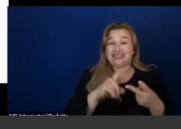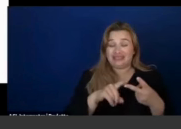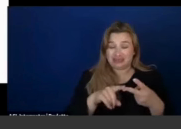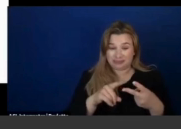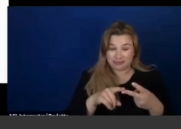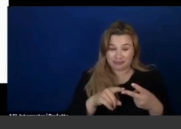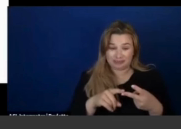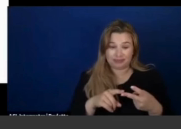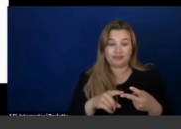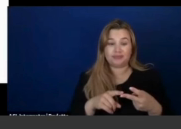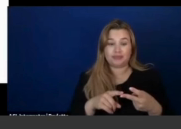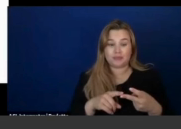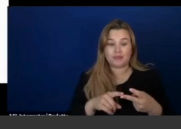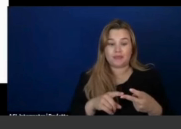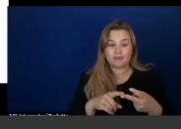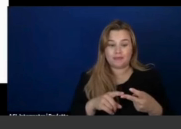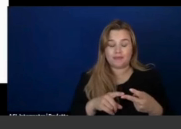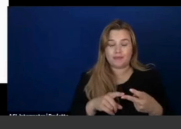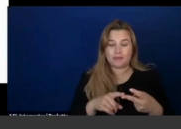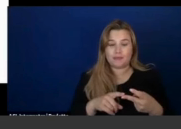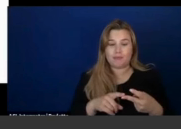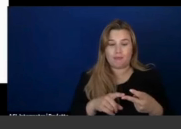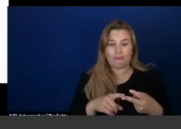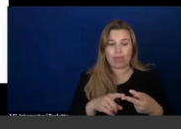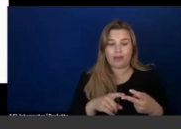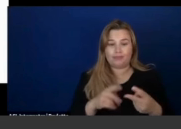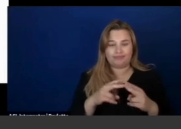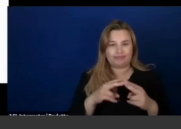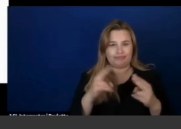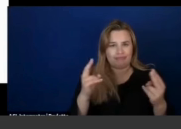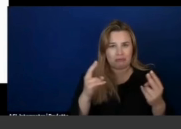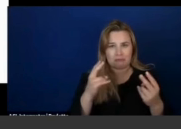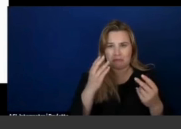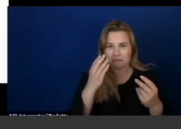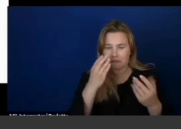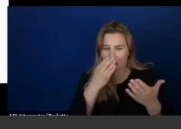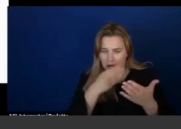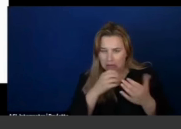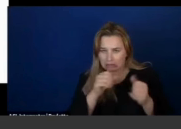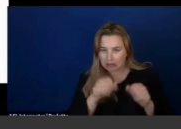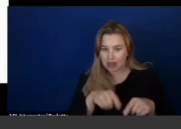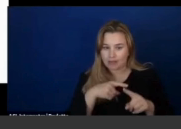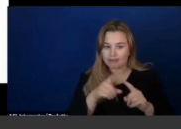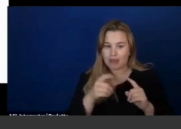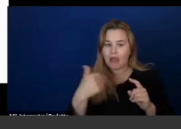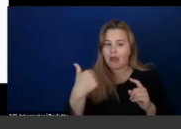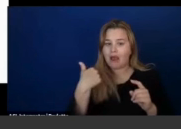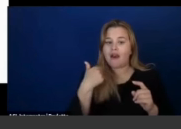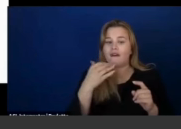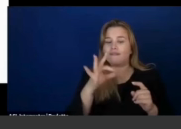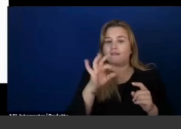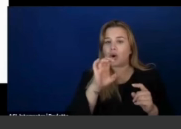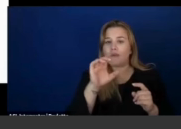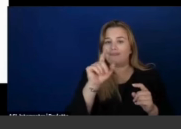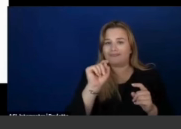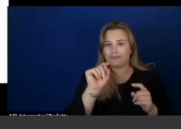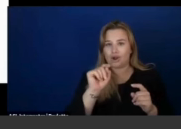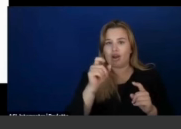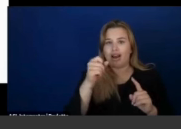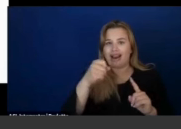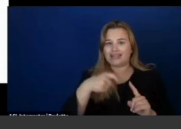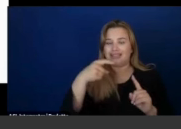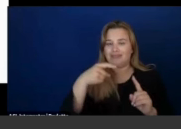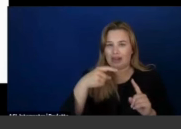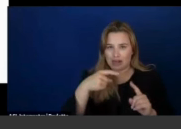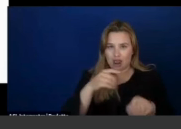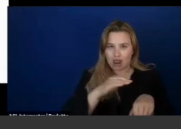from Wayne Watt Commons, it's very subtle, but there's an inclusive foot activated call button for the elevator. It's a